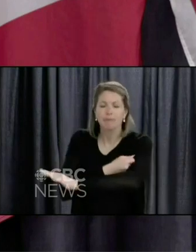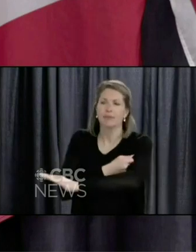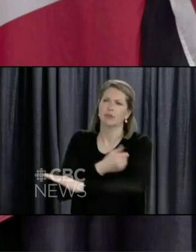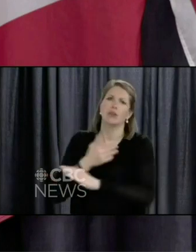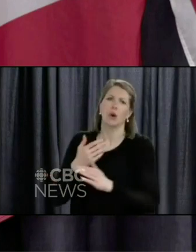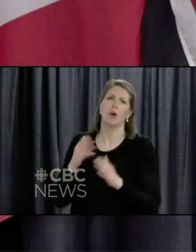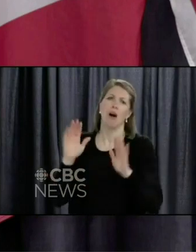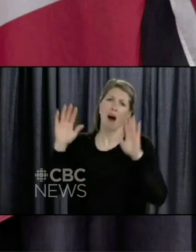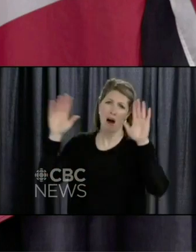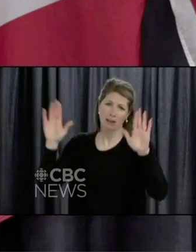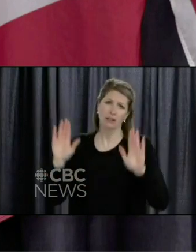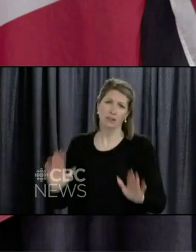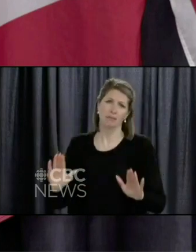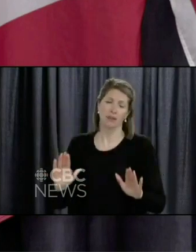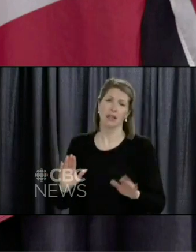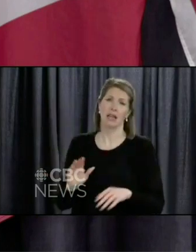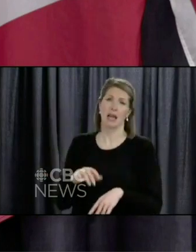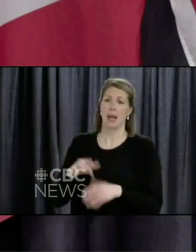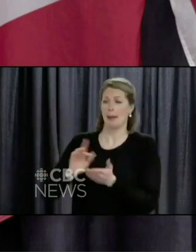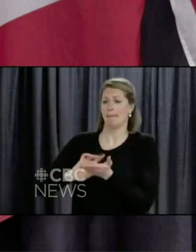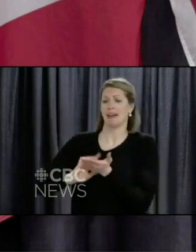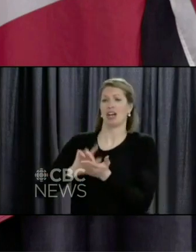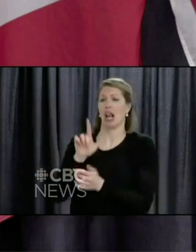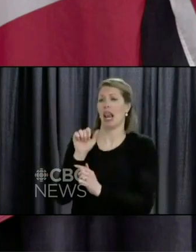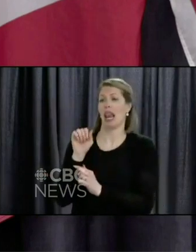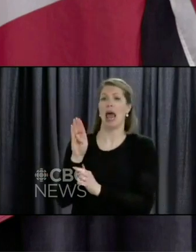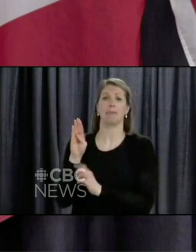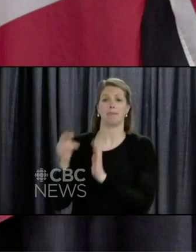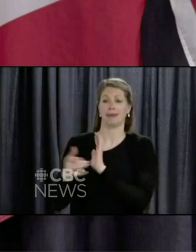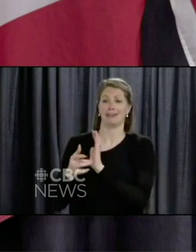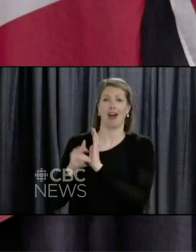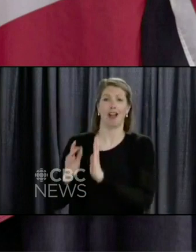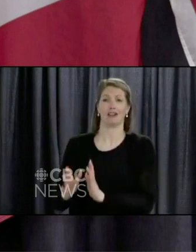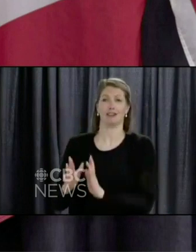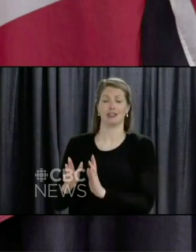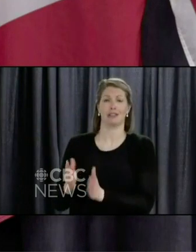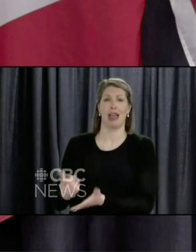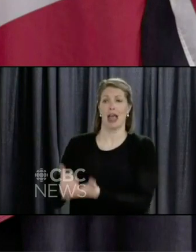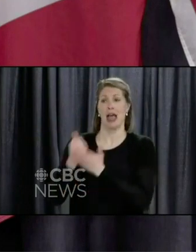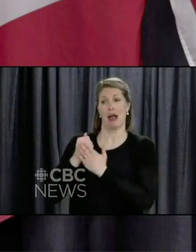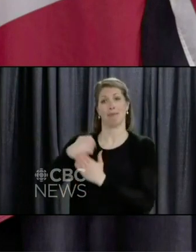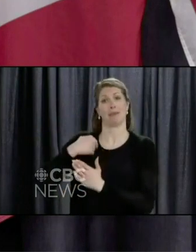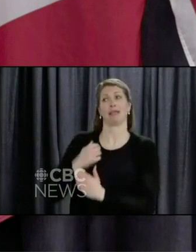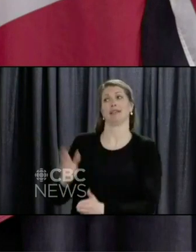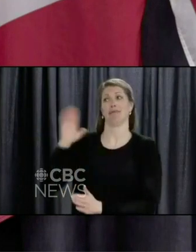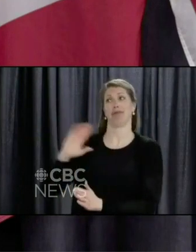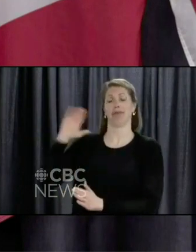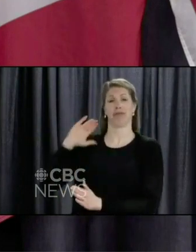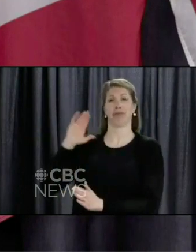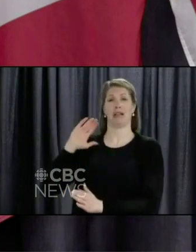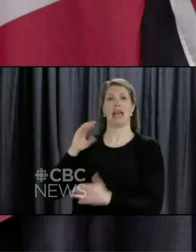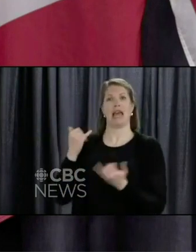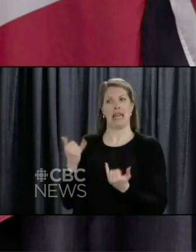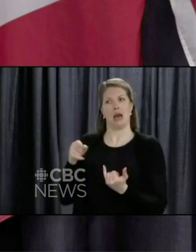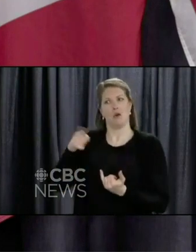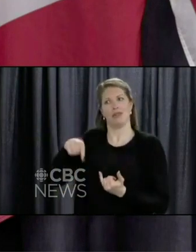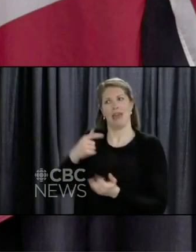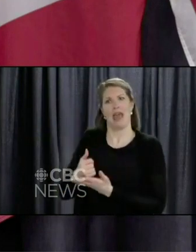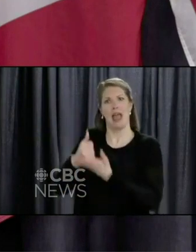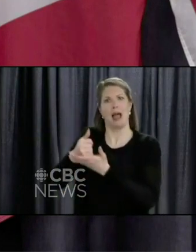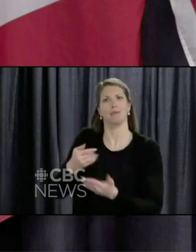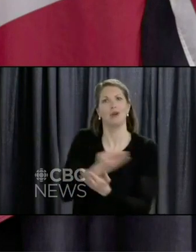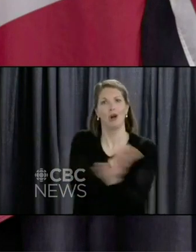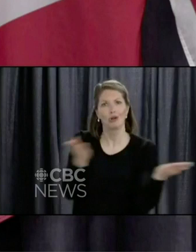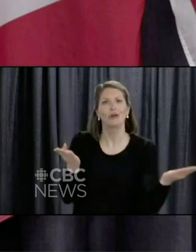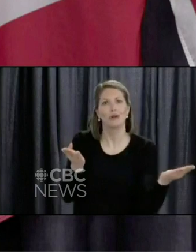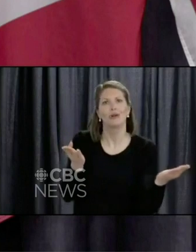out to the medical lab techs who've helped me over the years and are now helping everybody through this really difficult time. And there'll